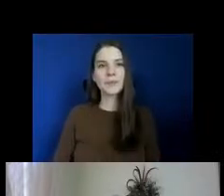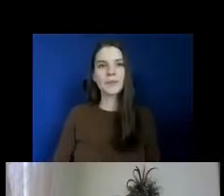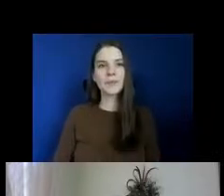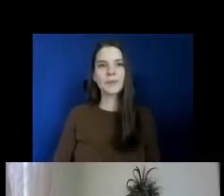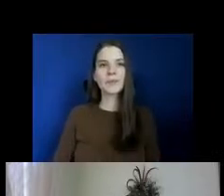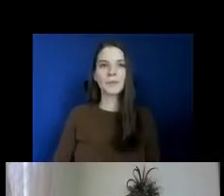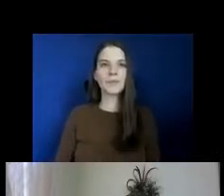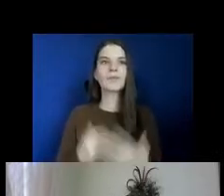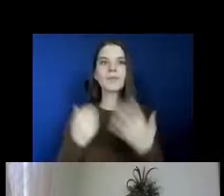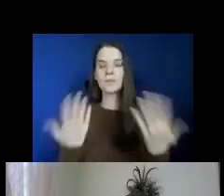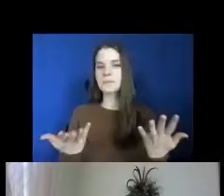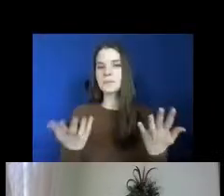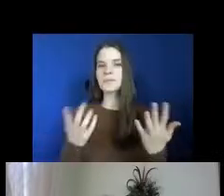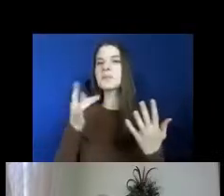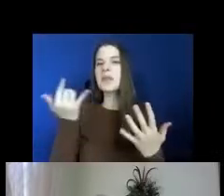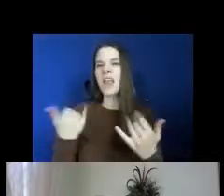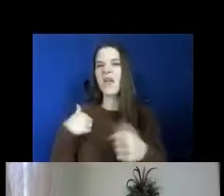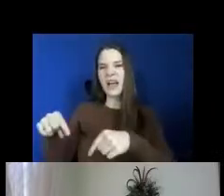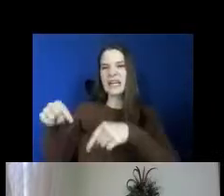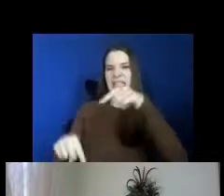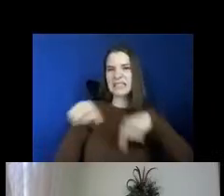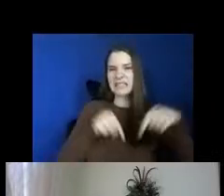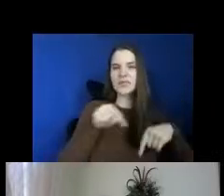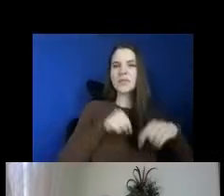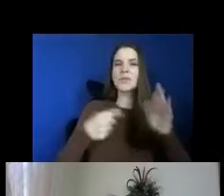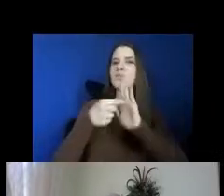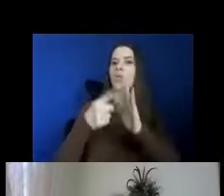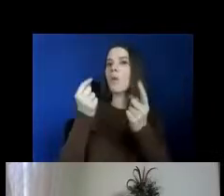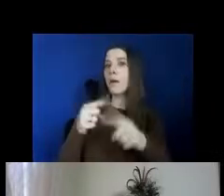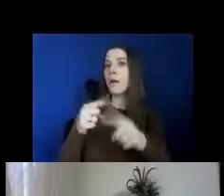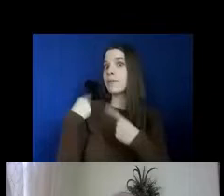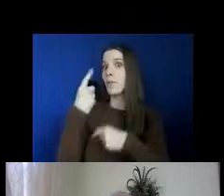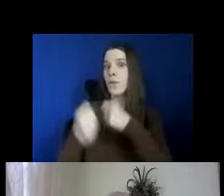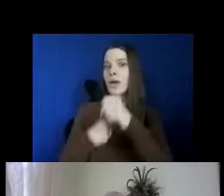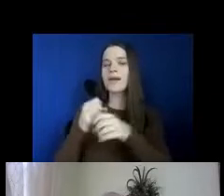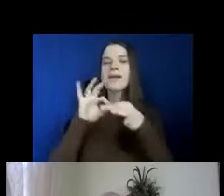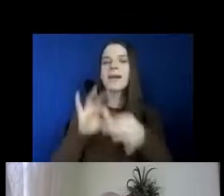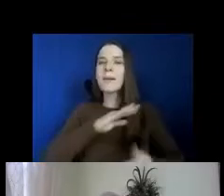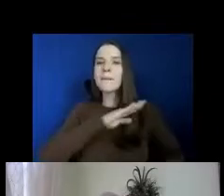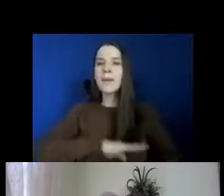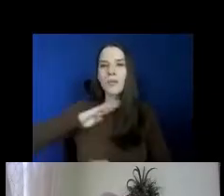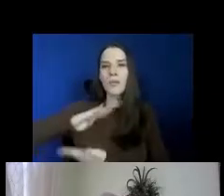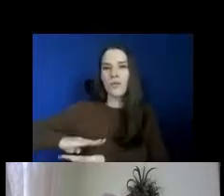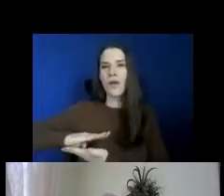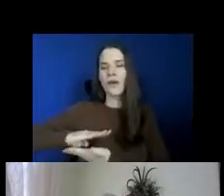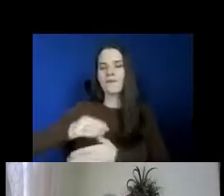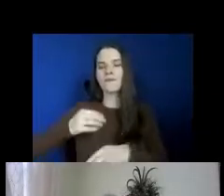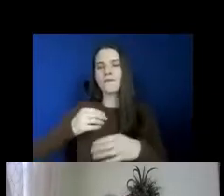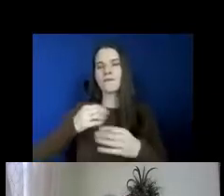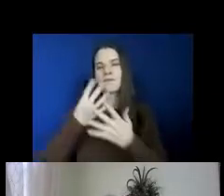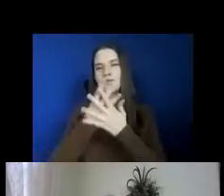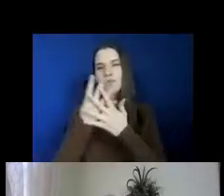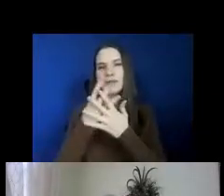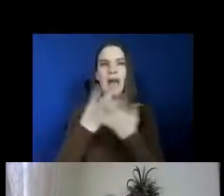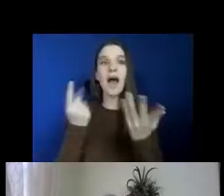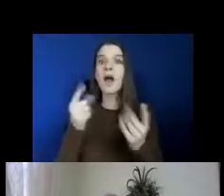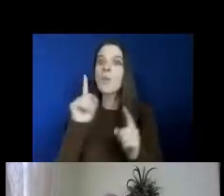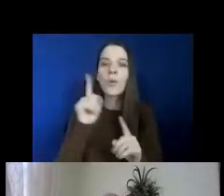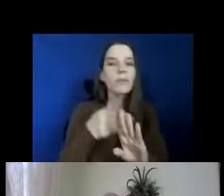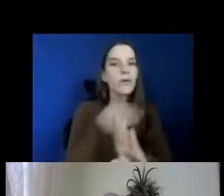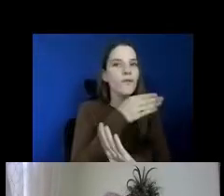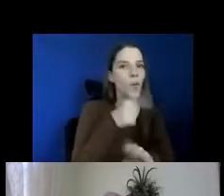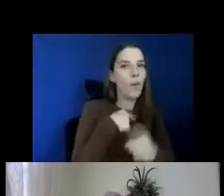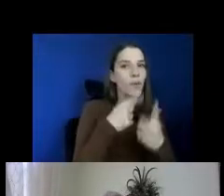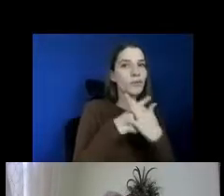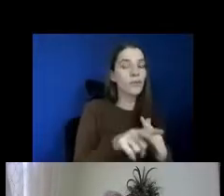So let's step back now and see what happened over the last year in terms of mammographic screening. And where did we start? And the best